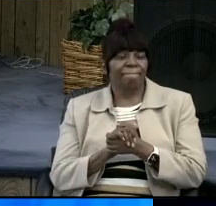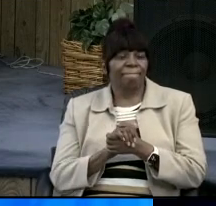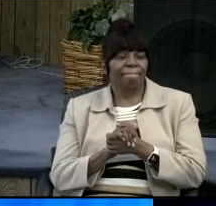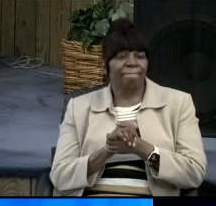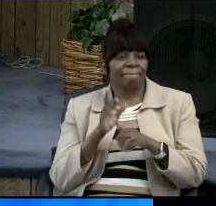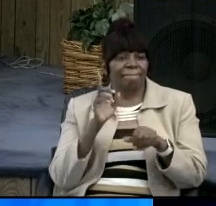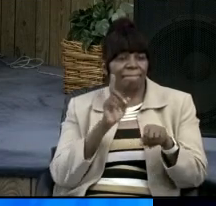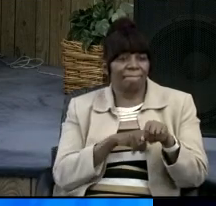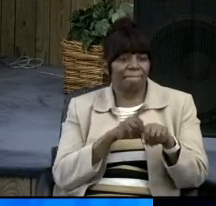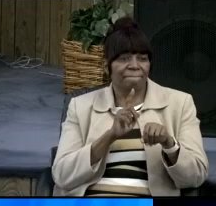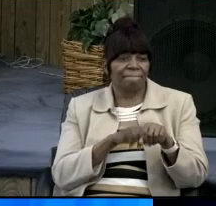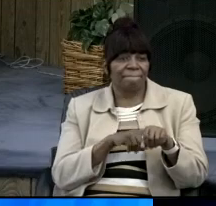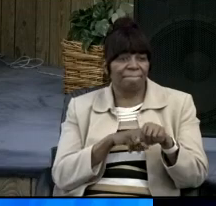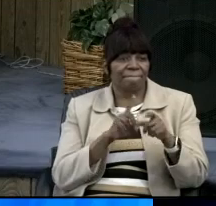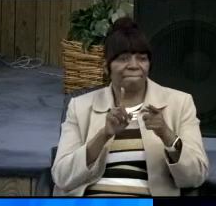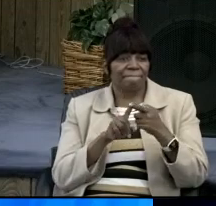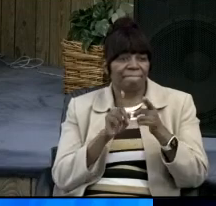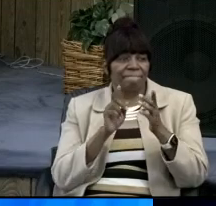It's time to worship.